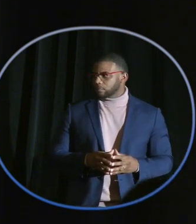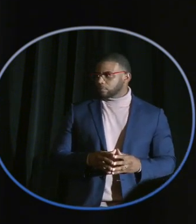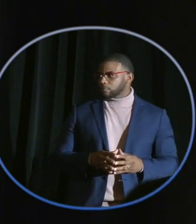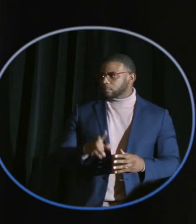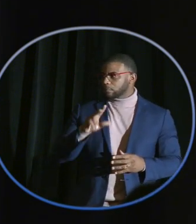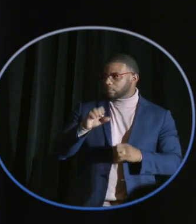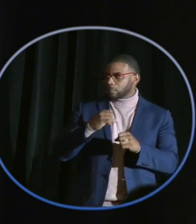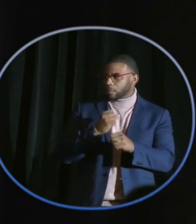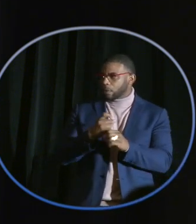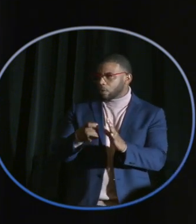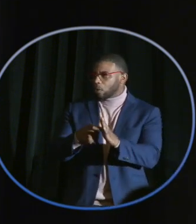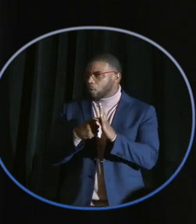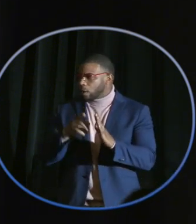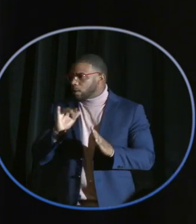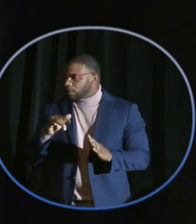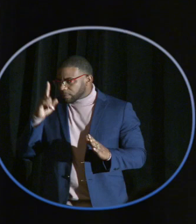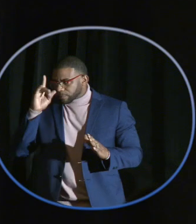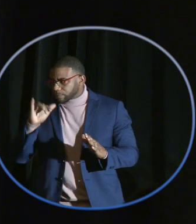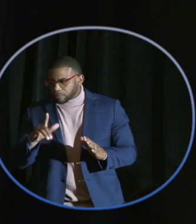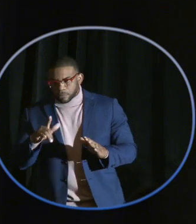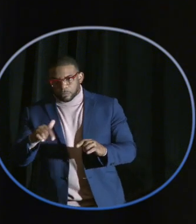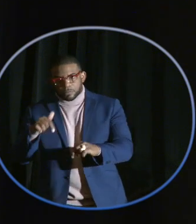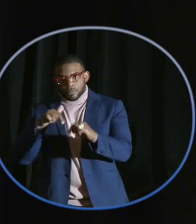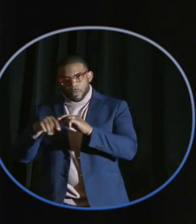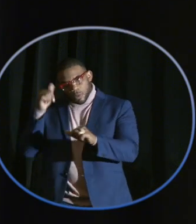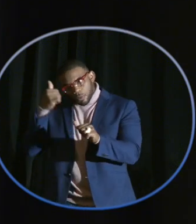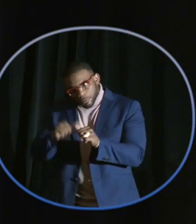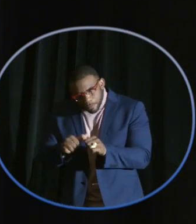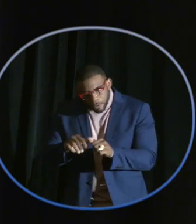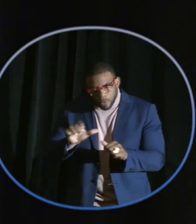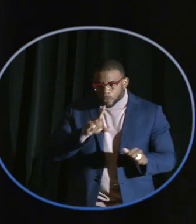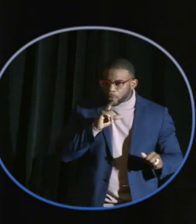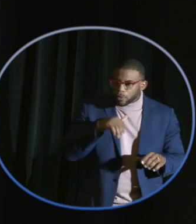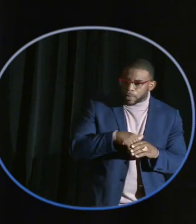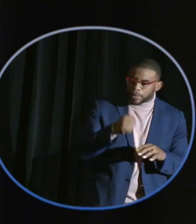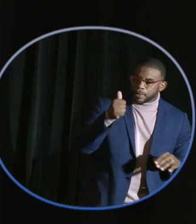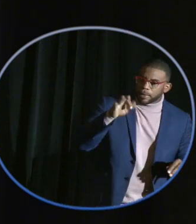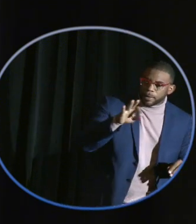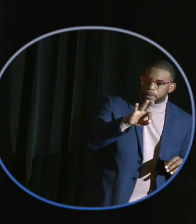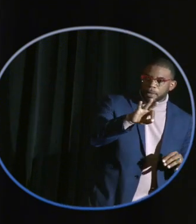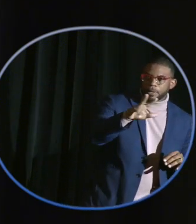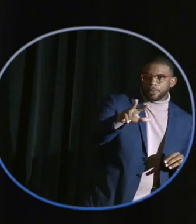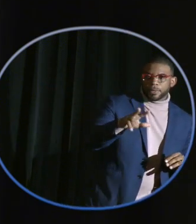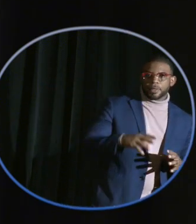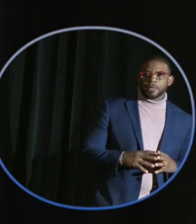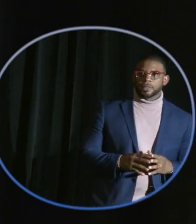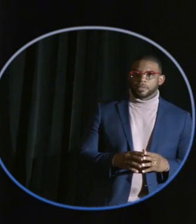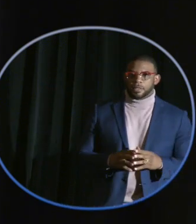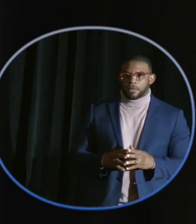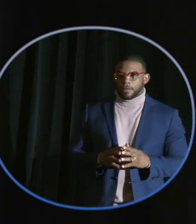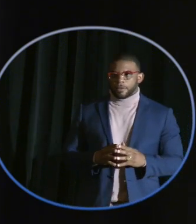30 years requires that I think we go back and remember where we were in